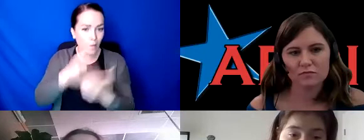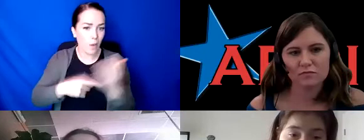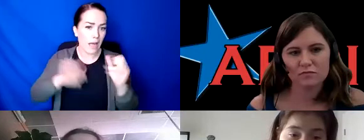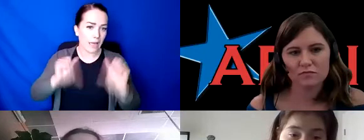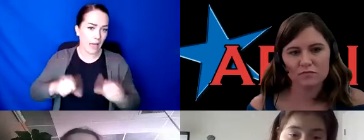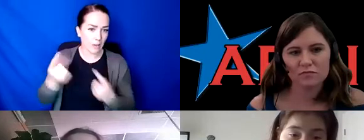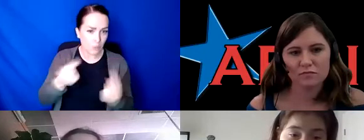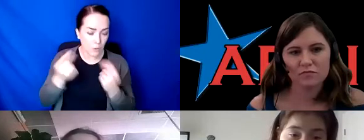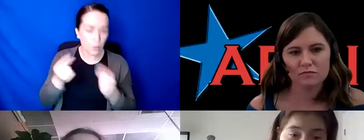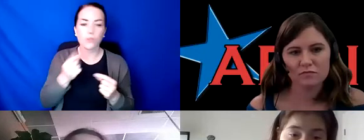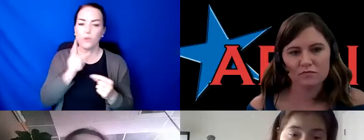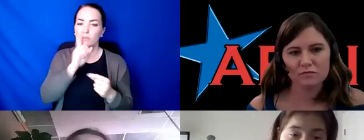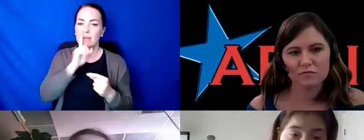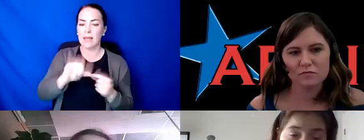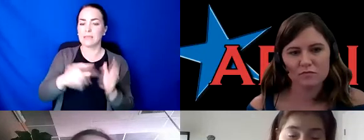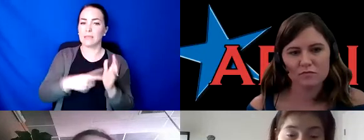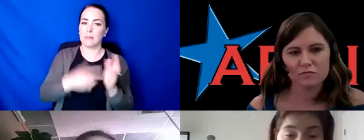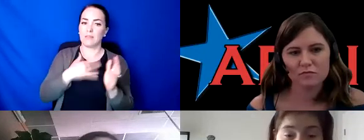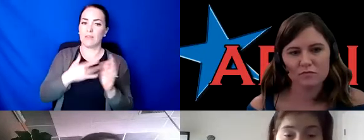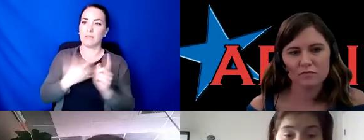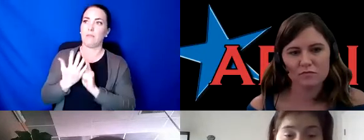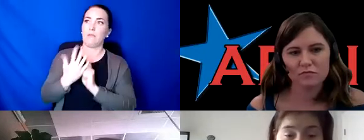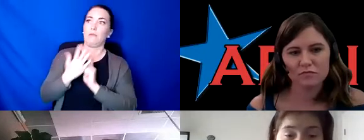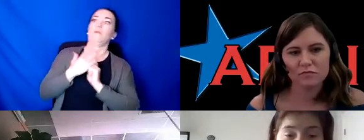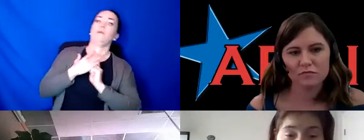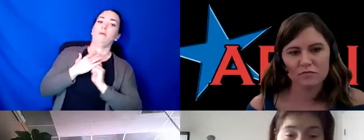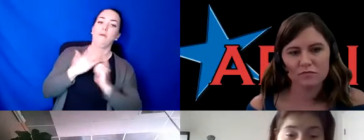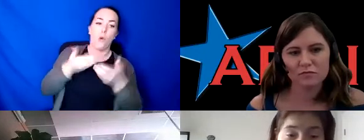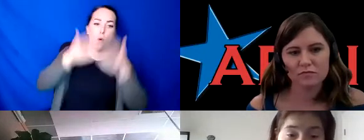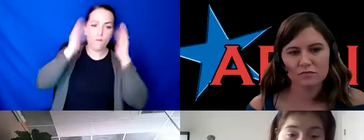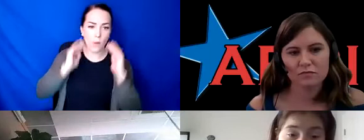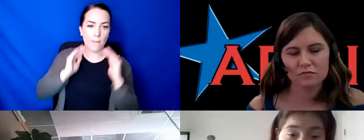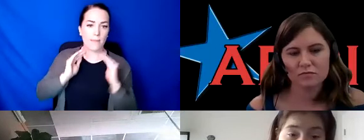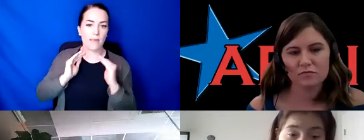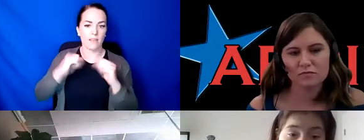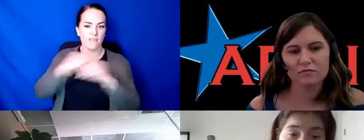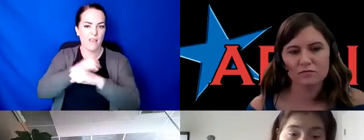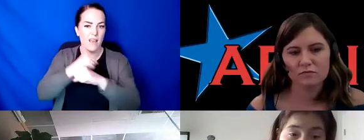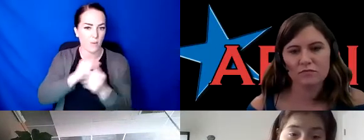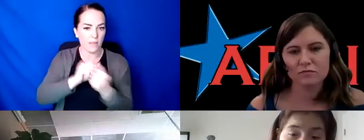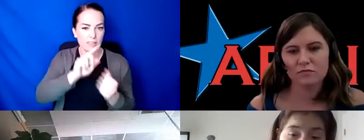with disability, this idea of like, no, we can claim this, we can claim a disability culture.